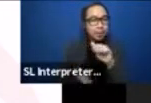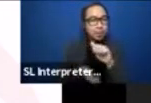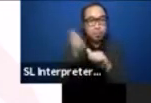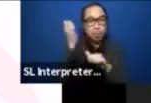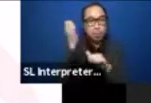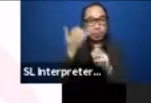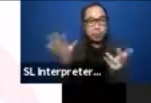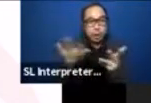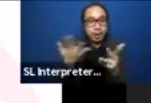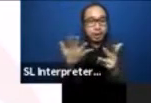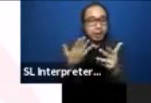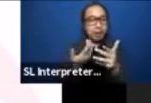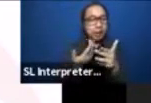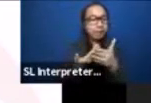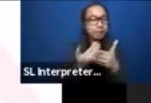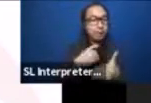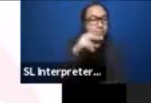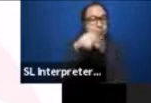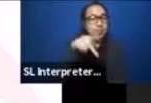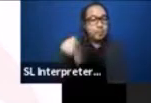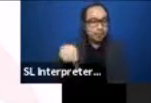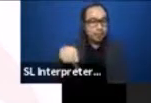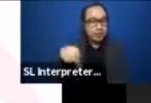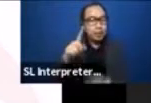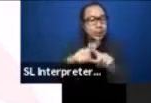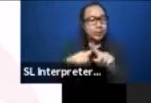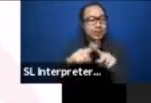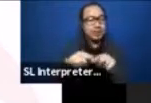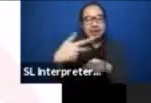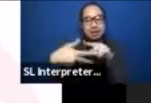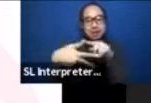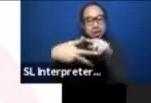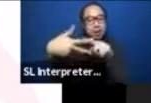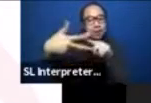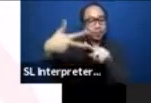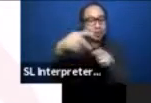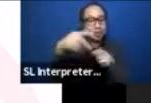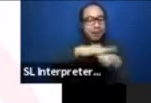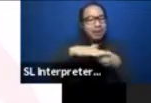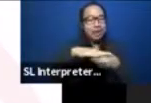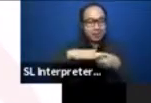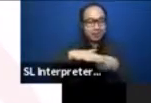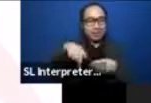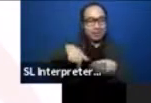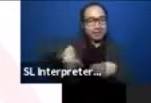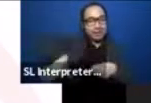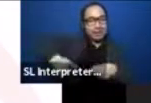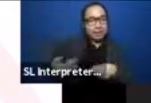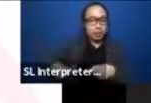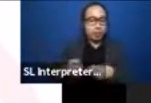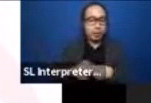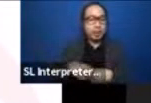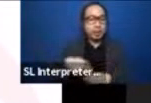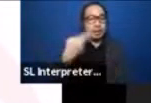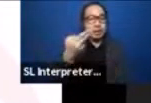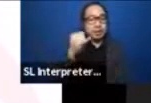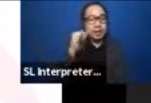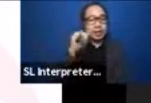Bat Nabong, Bat Thi Minh Chay, and Siem Reap provinces, where the HIV prevalence are